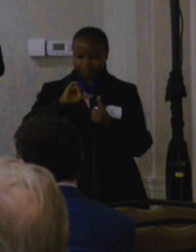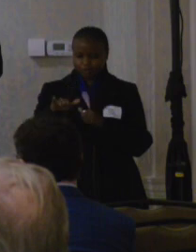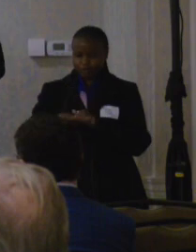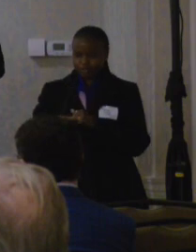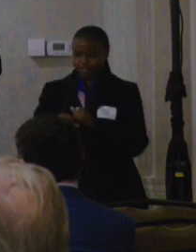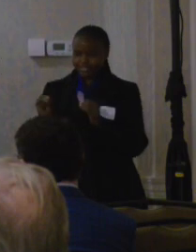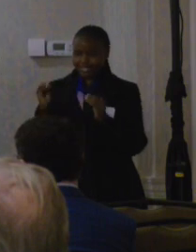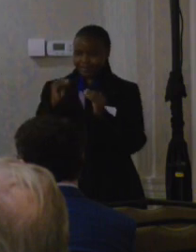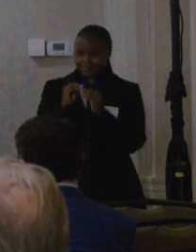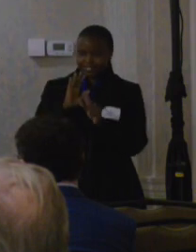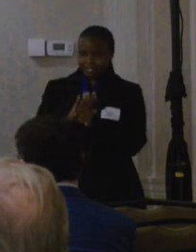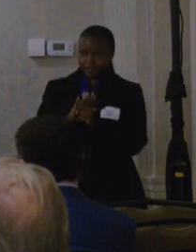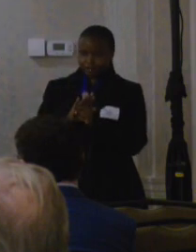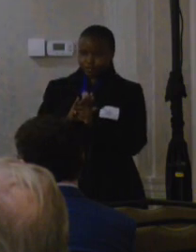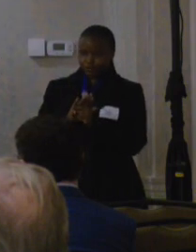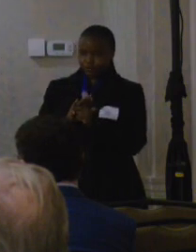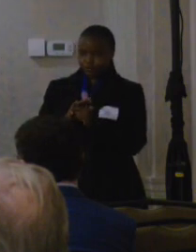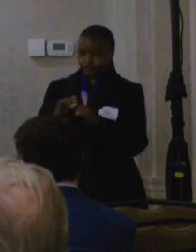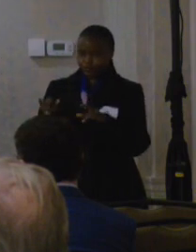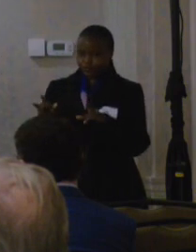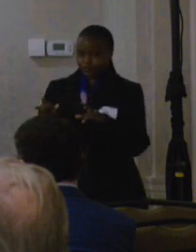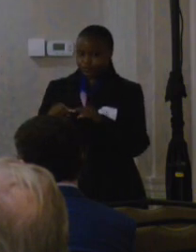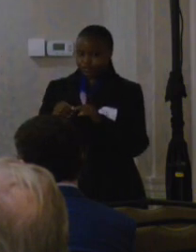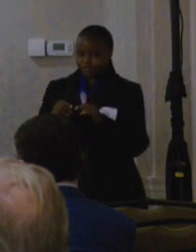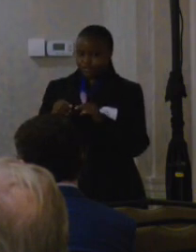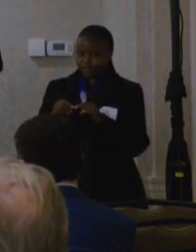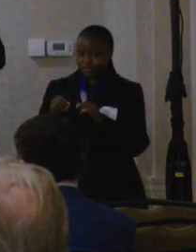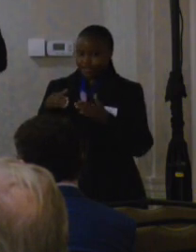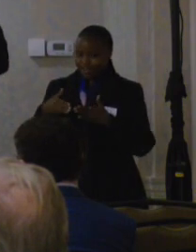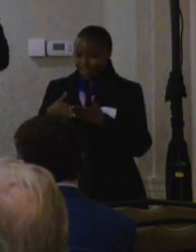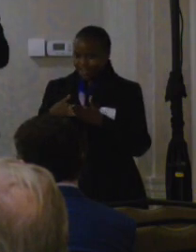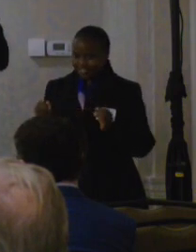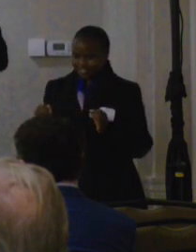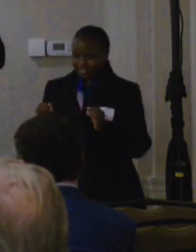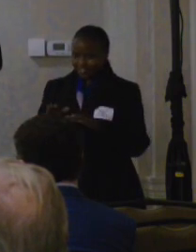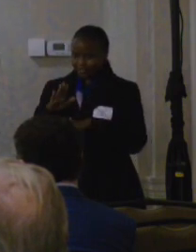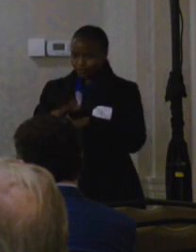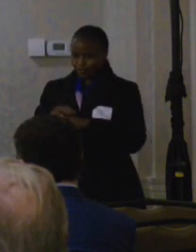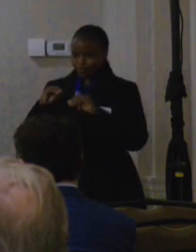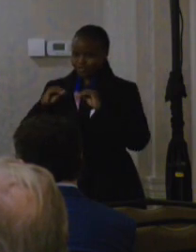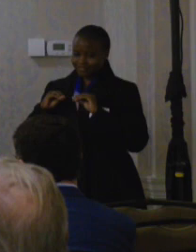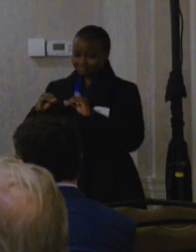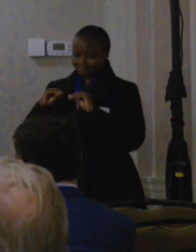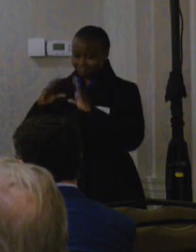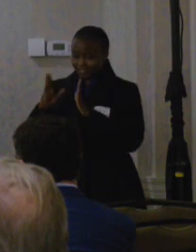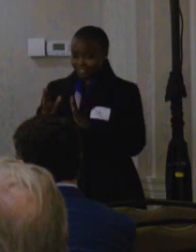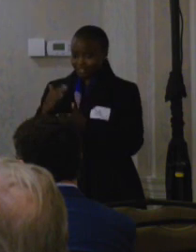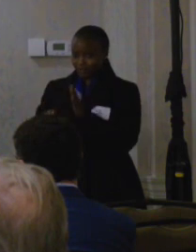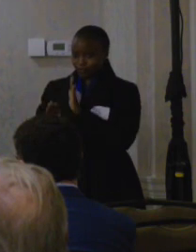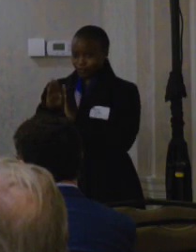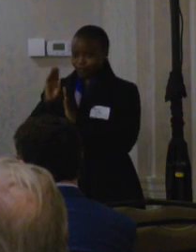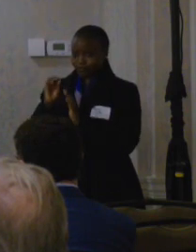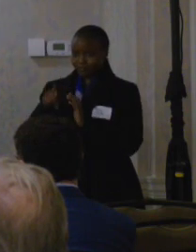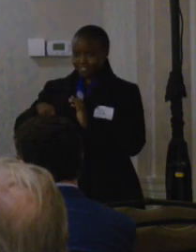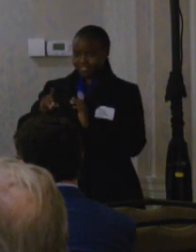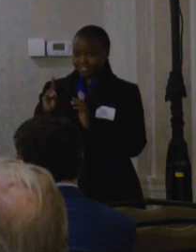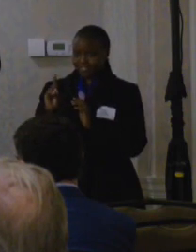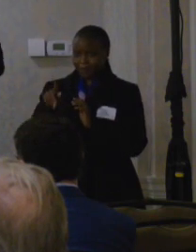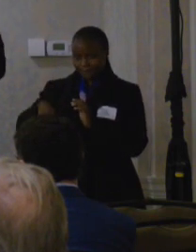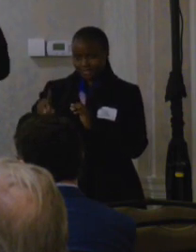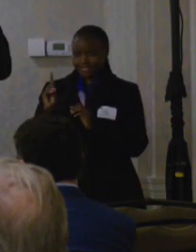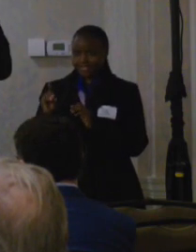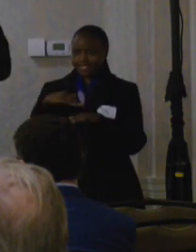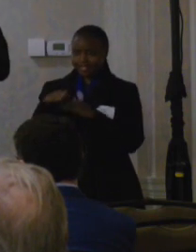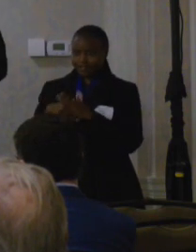lot of resistance. There tends to be very little resistance to good teacher professional development. Everyone wants teachers to be